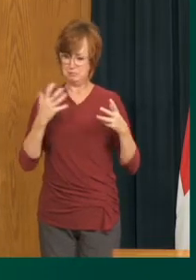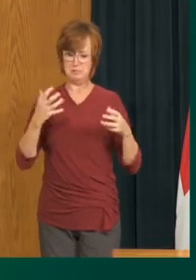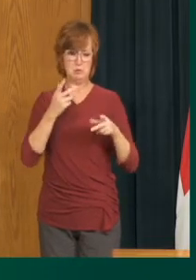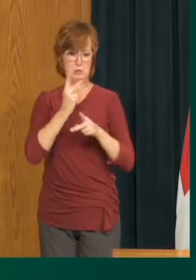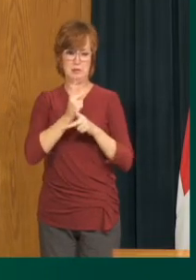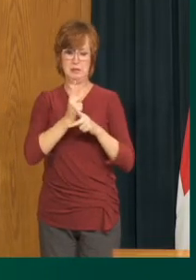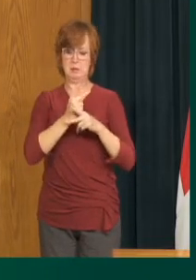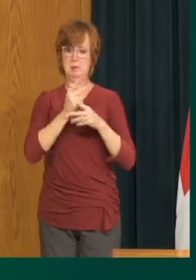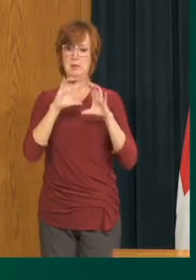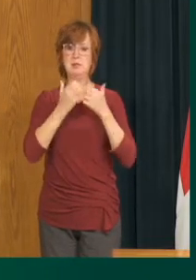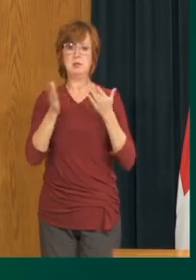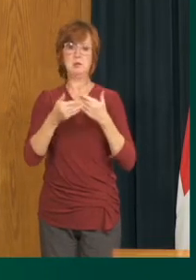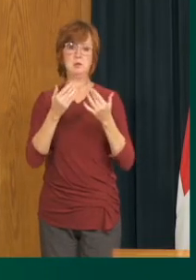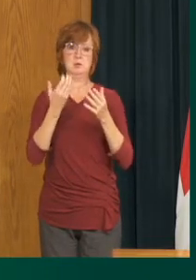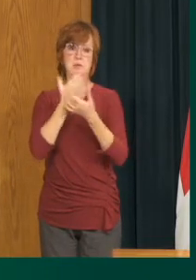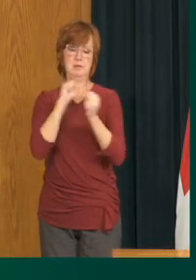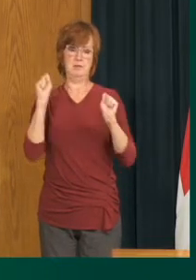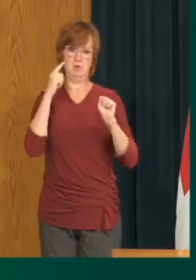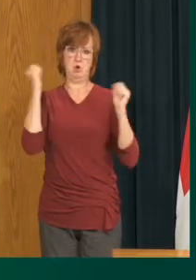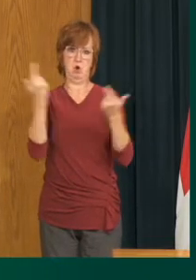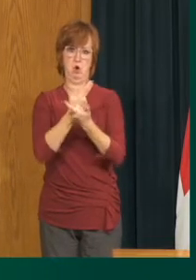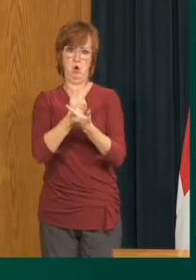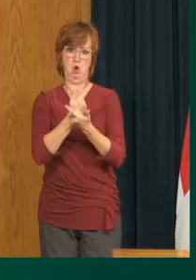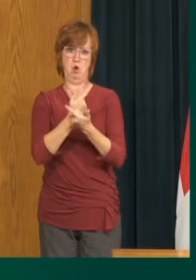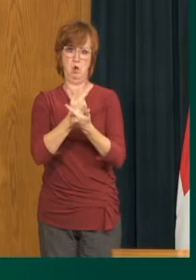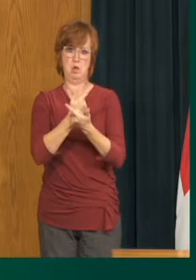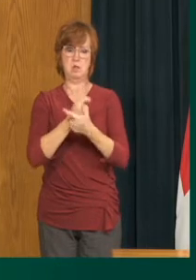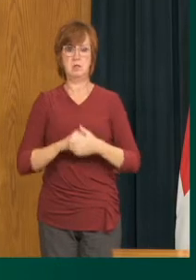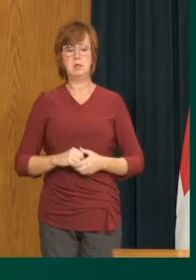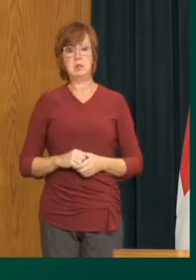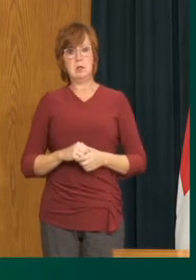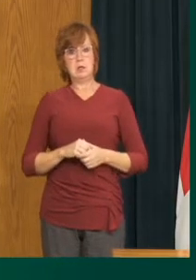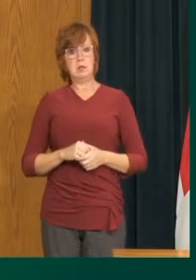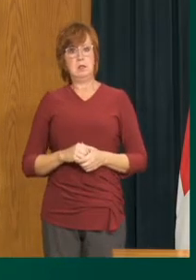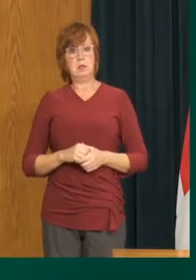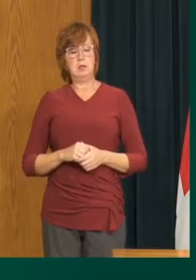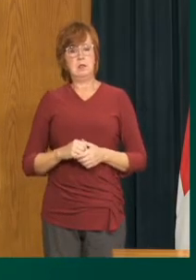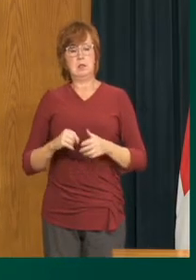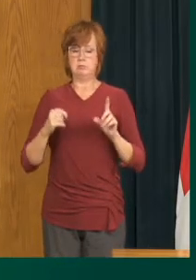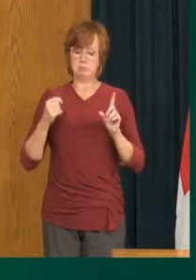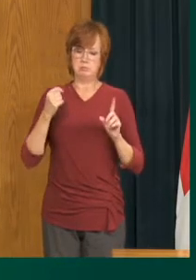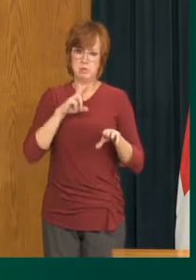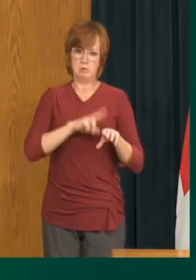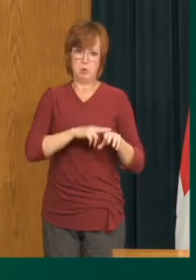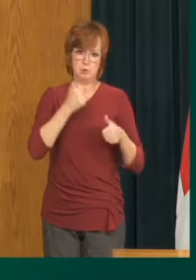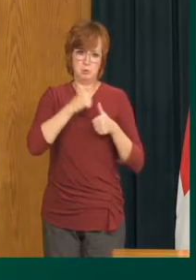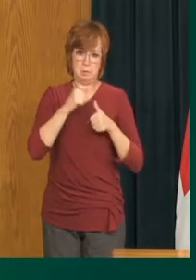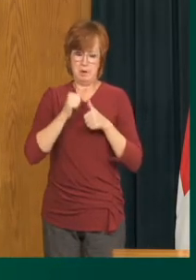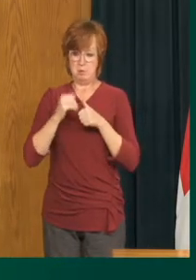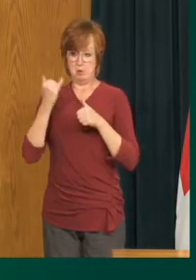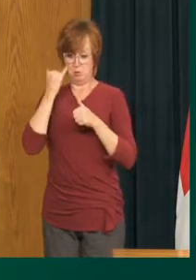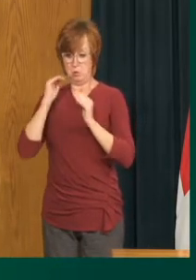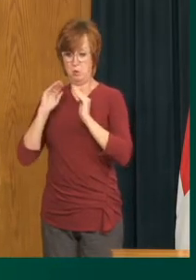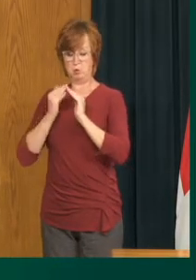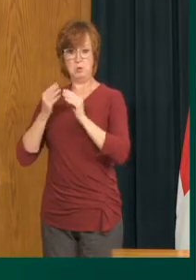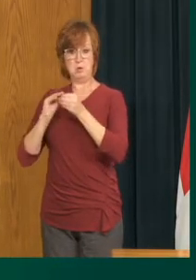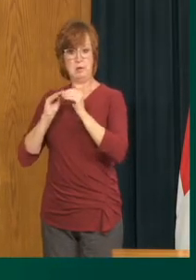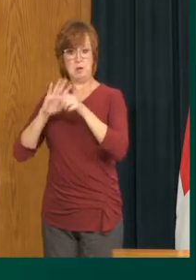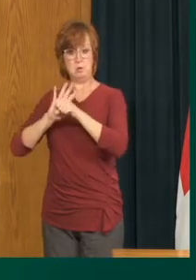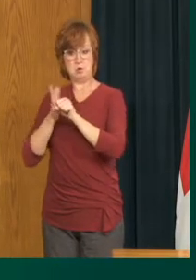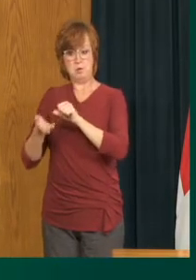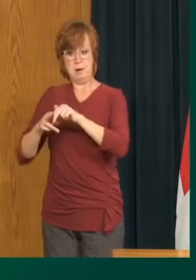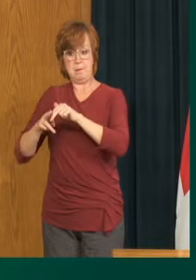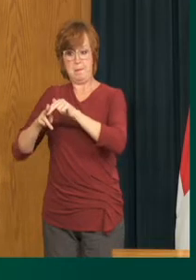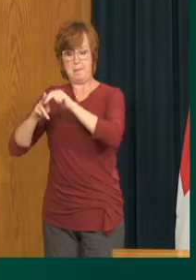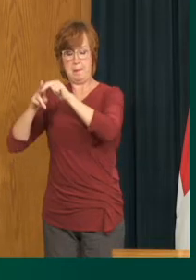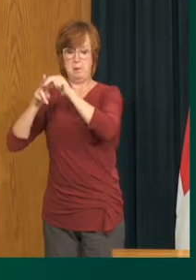classrooms are safe. However, if there are more cases in our community, it only stands to reason that some of those